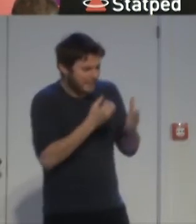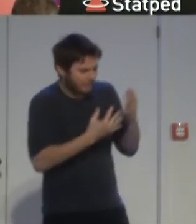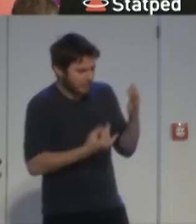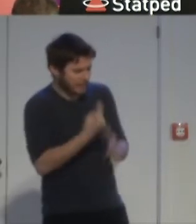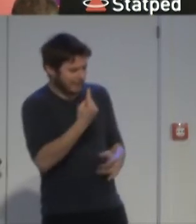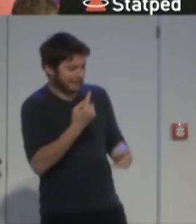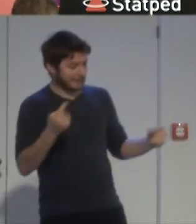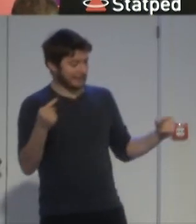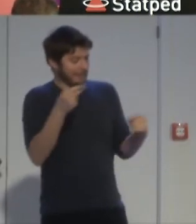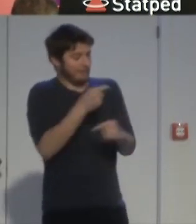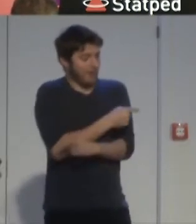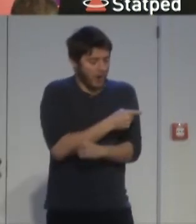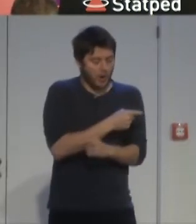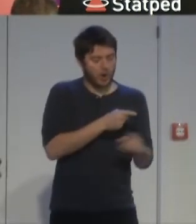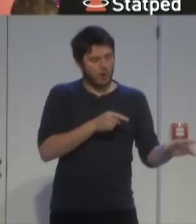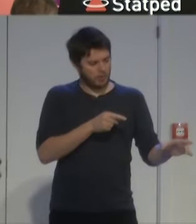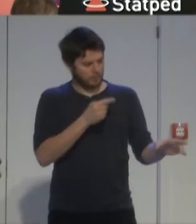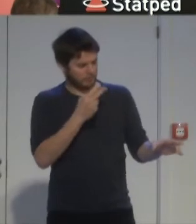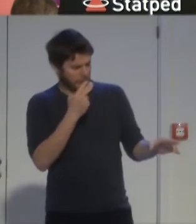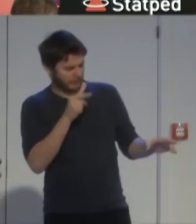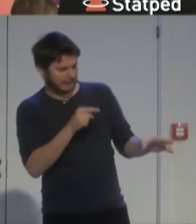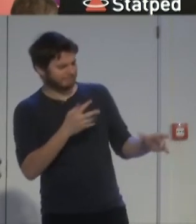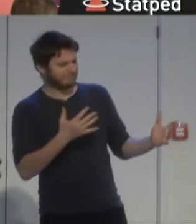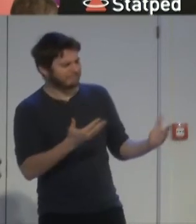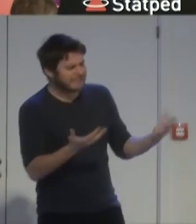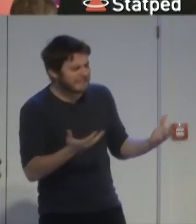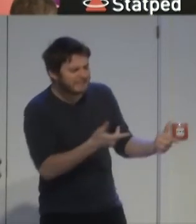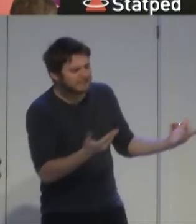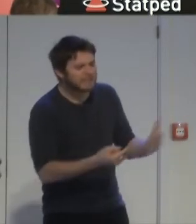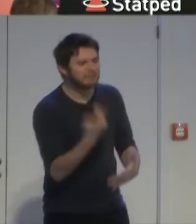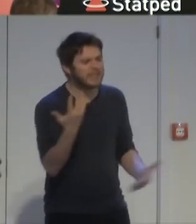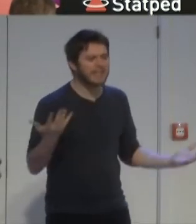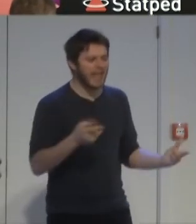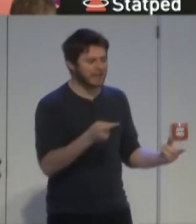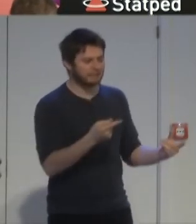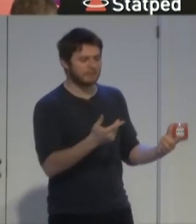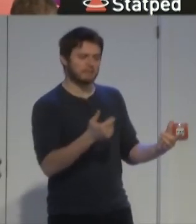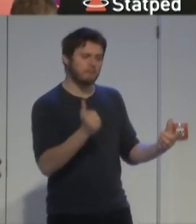of looking for what is not happening or what should happen.